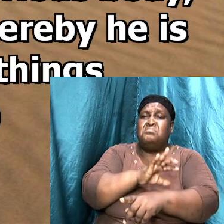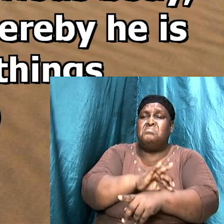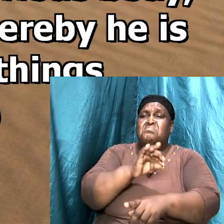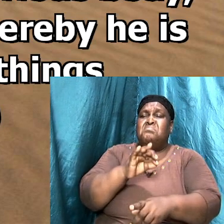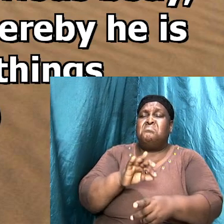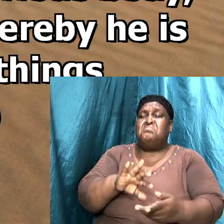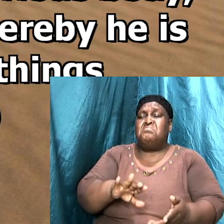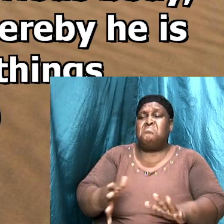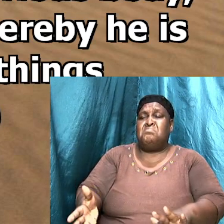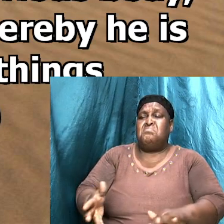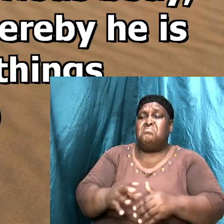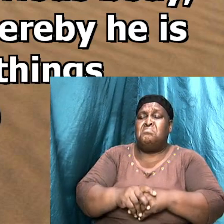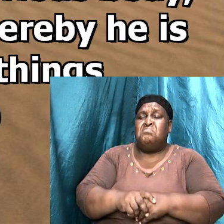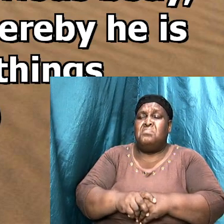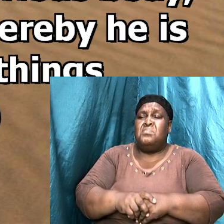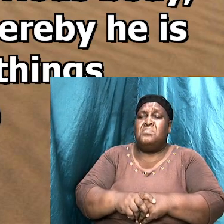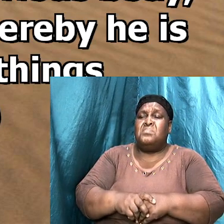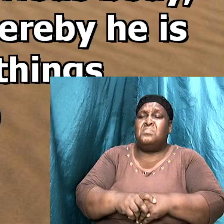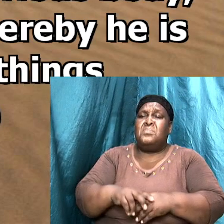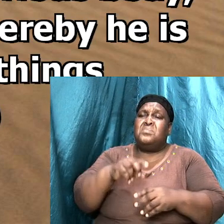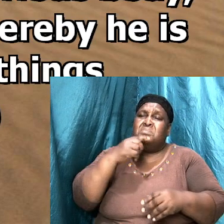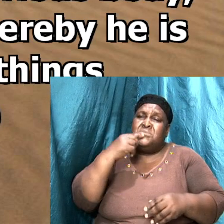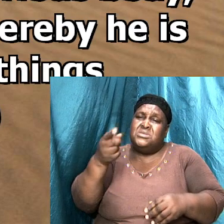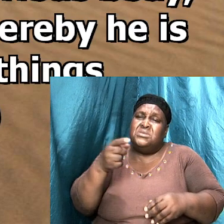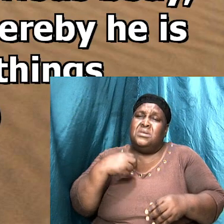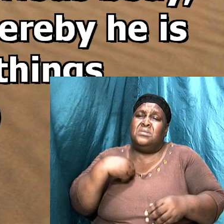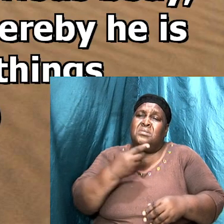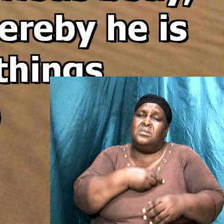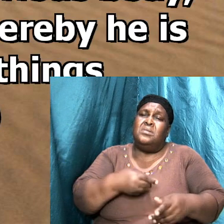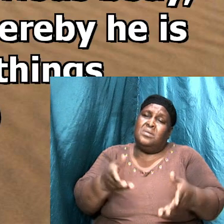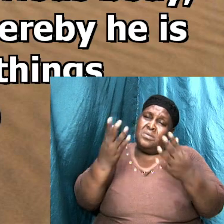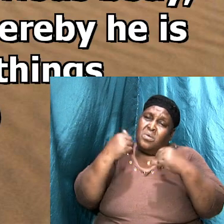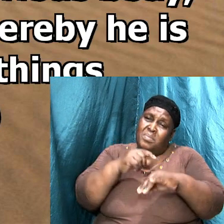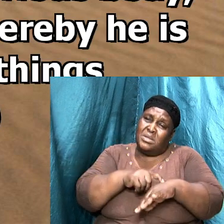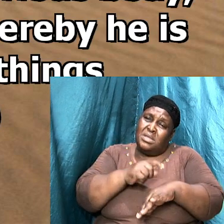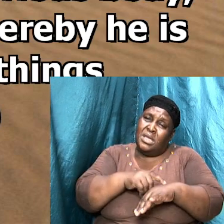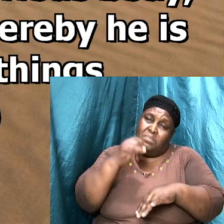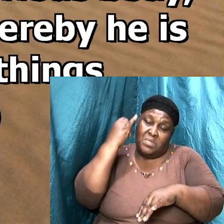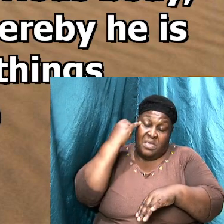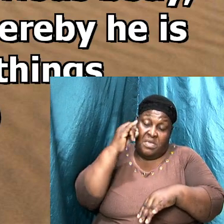immortality so i am saying to us there is coming a time when if you are